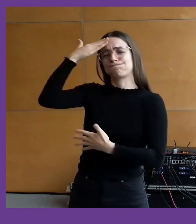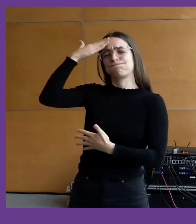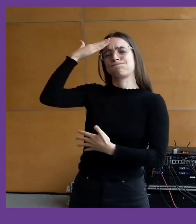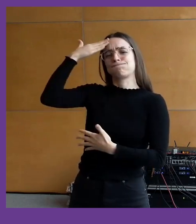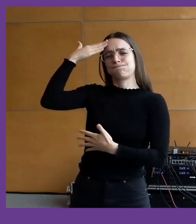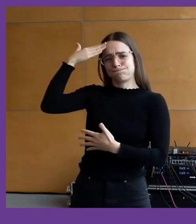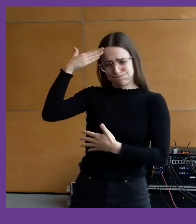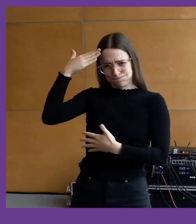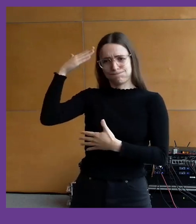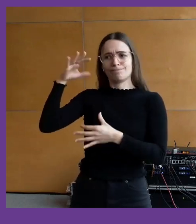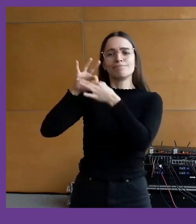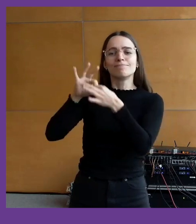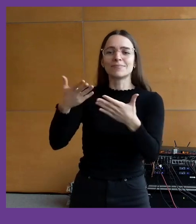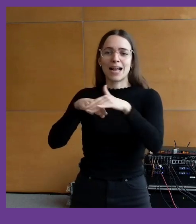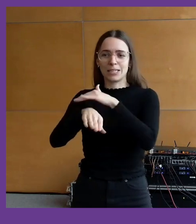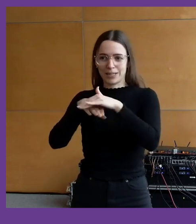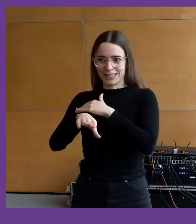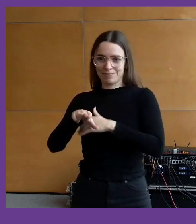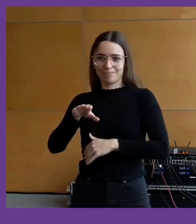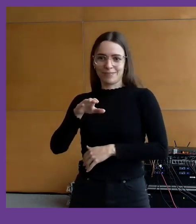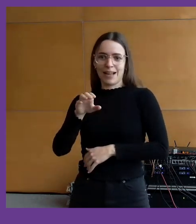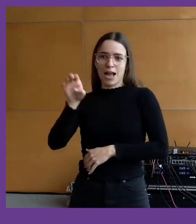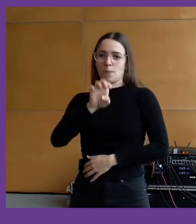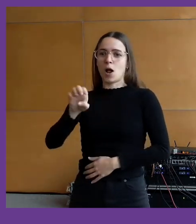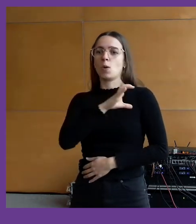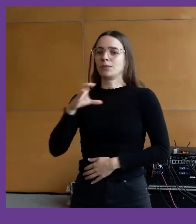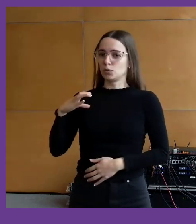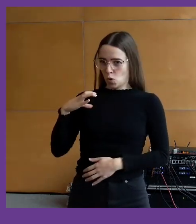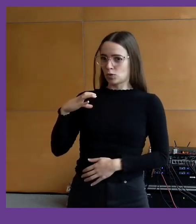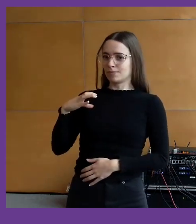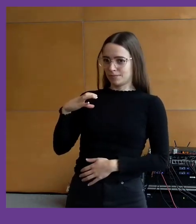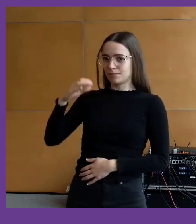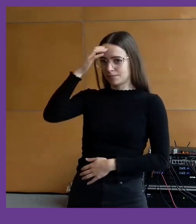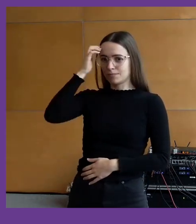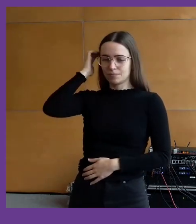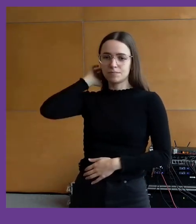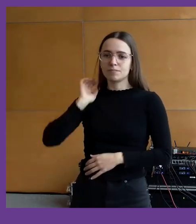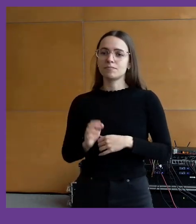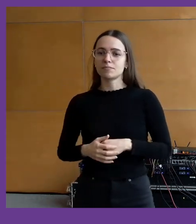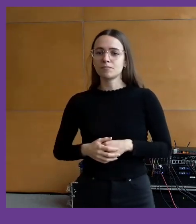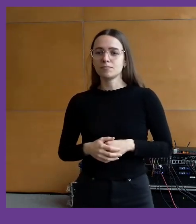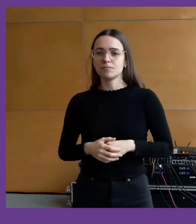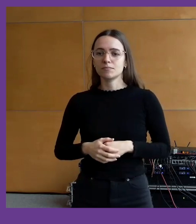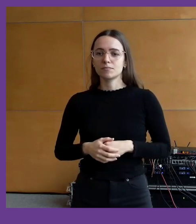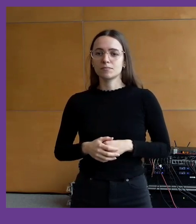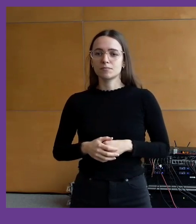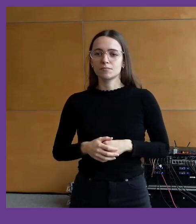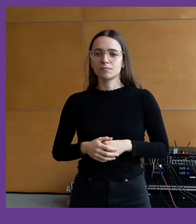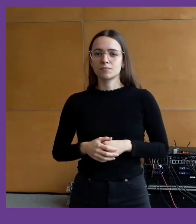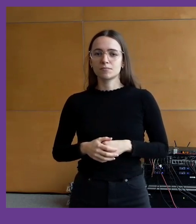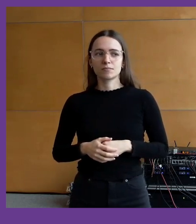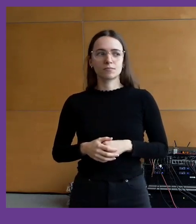the European Union in the United Nations Committee for the rights of persons